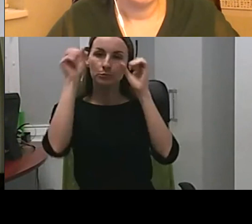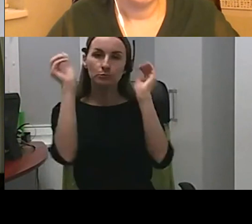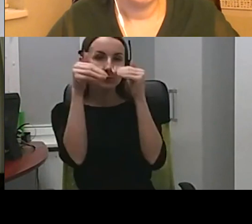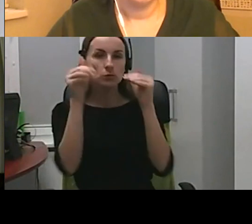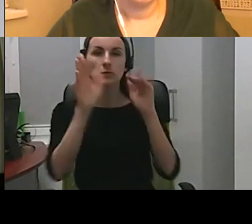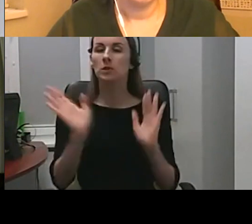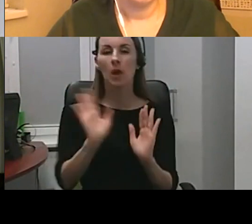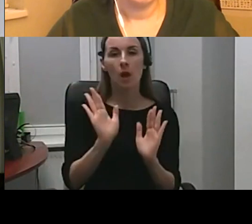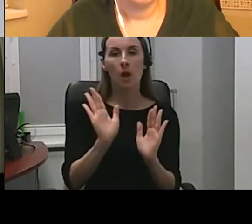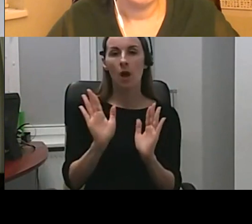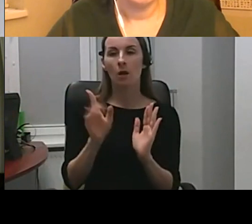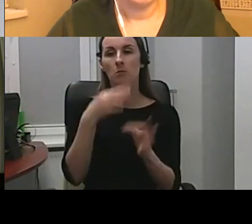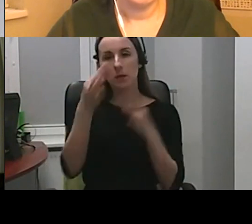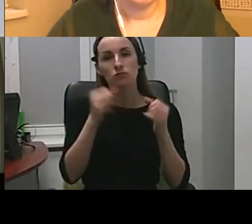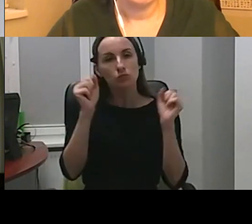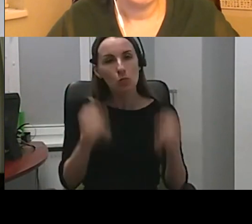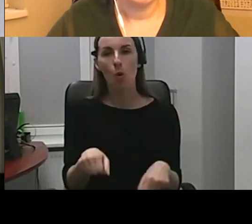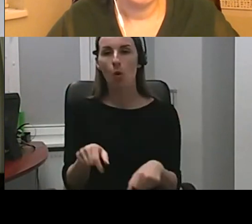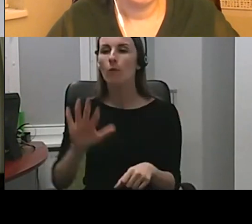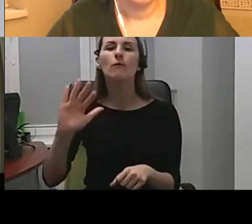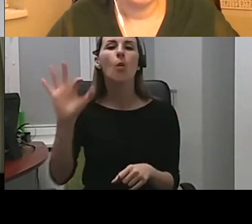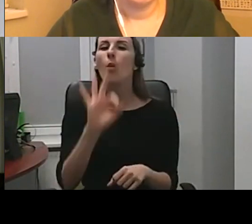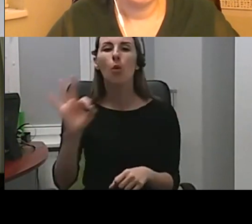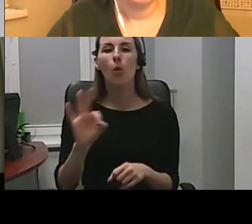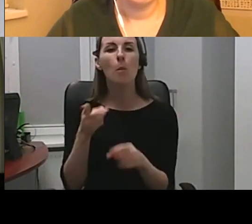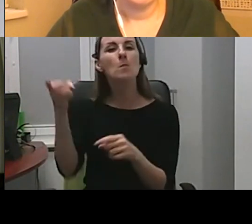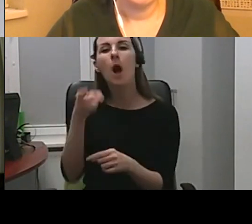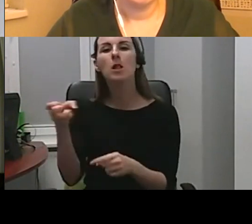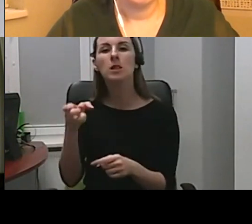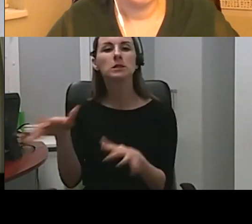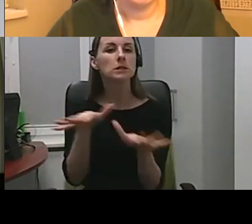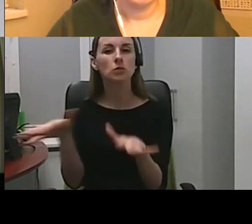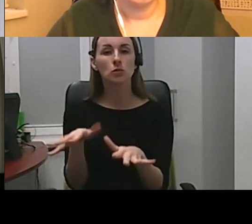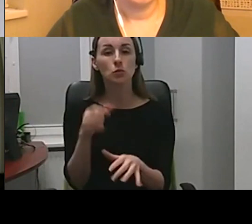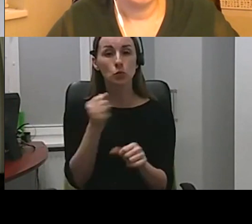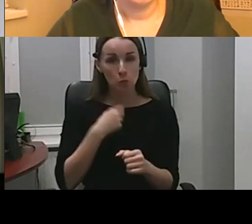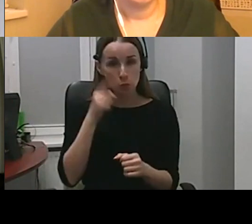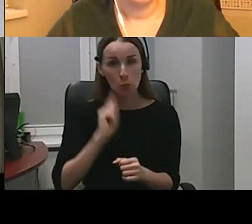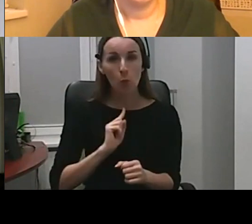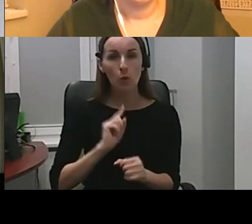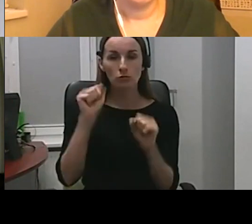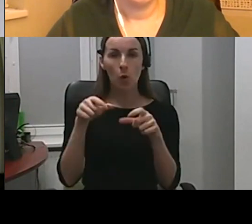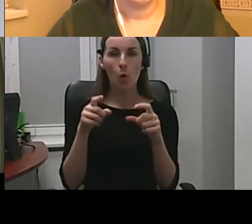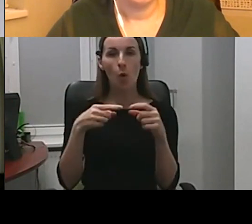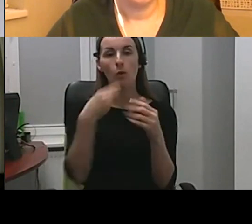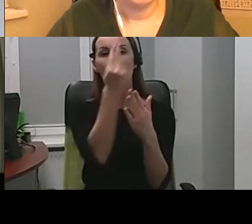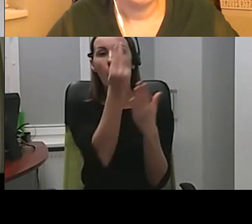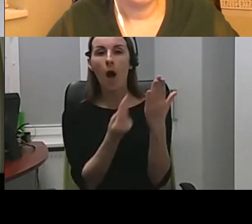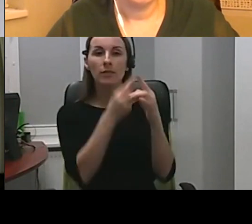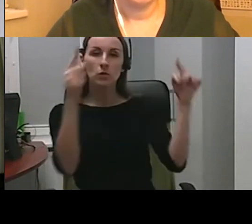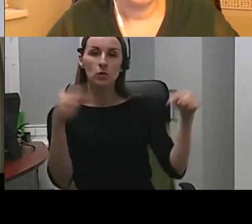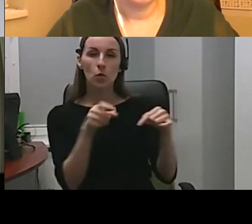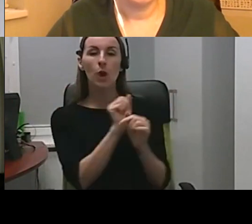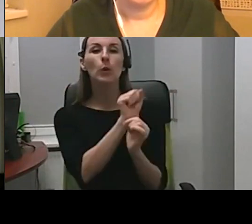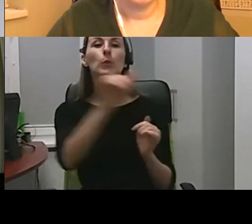Belarus. If you want, you can always write a postcard to the political prisoners. There are a number of addresses and ways how to do